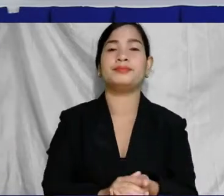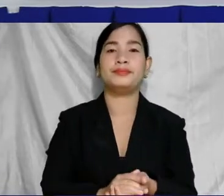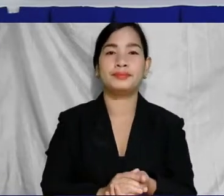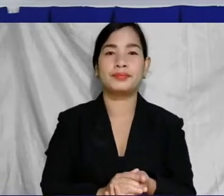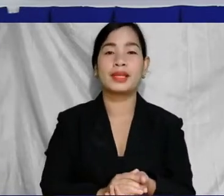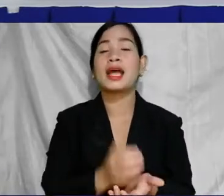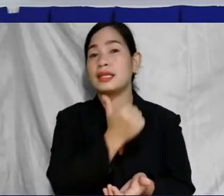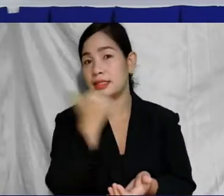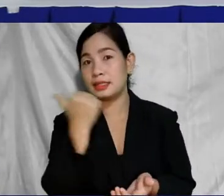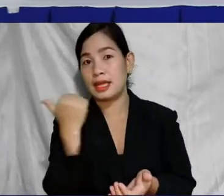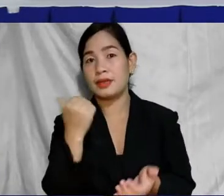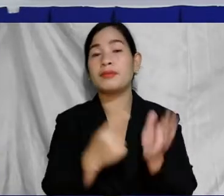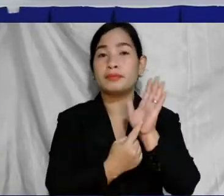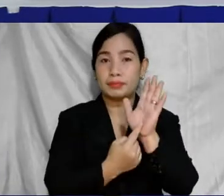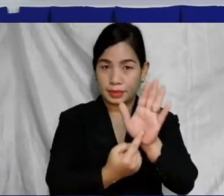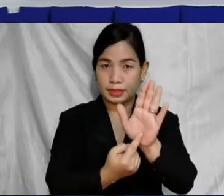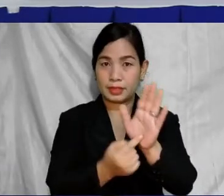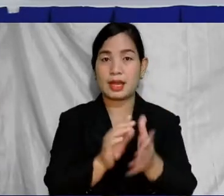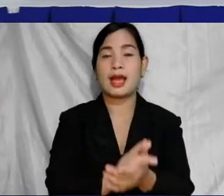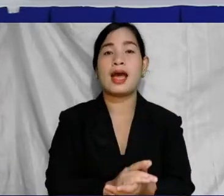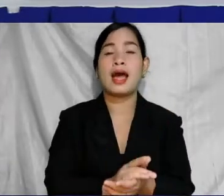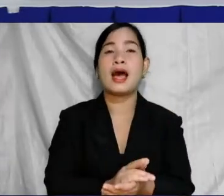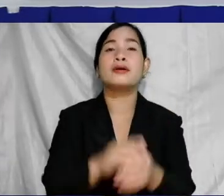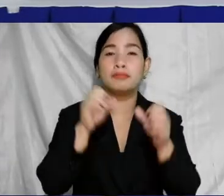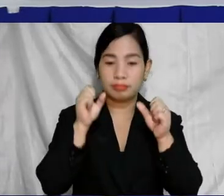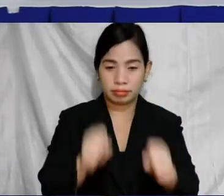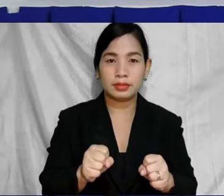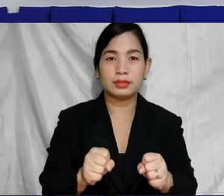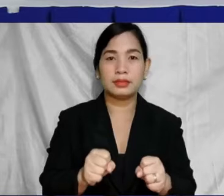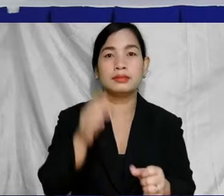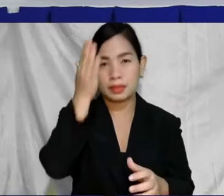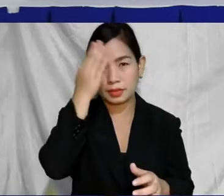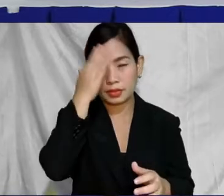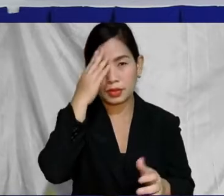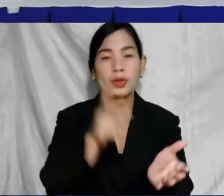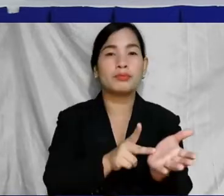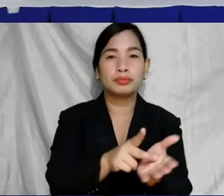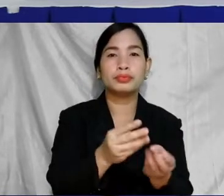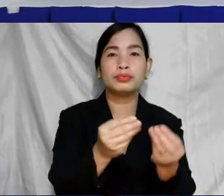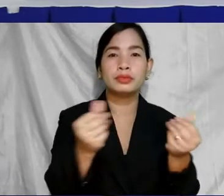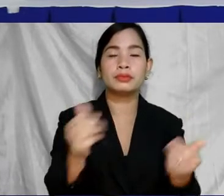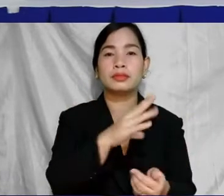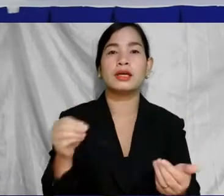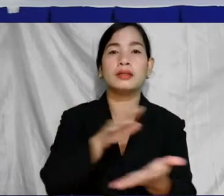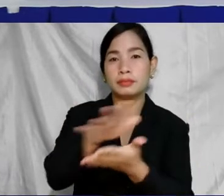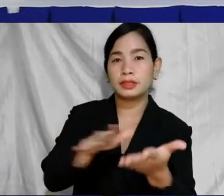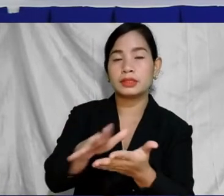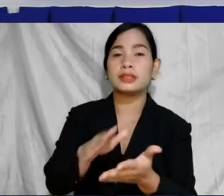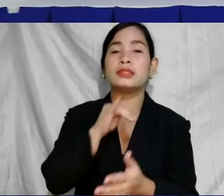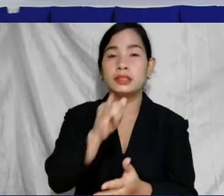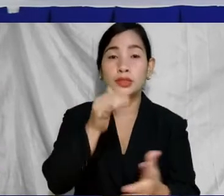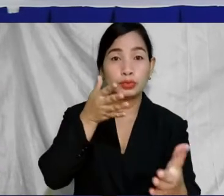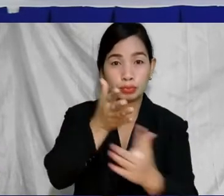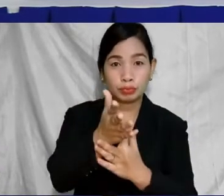Aside from their appearance, another properties that we can use to distinguish pure substance and mixture is their boiling and